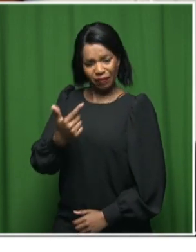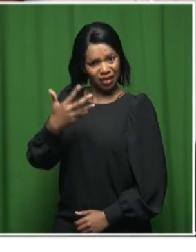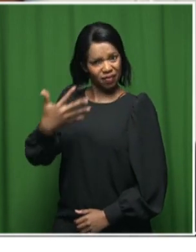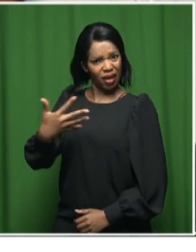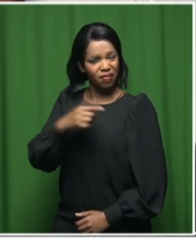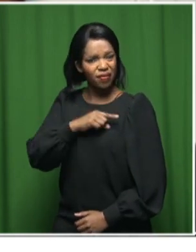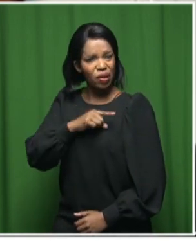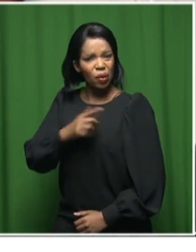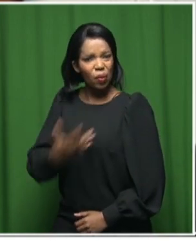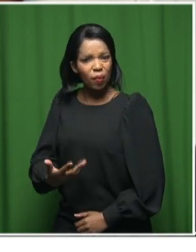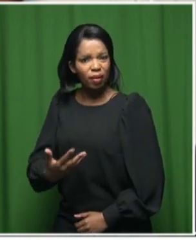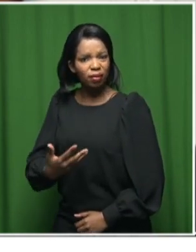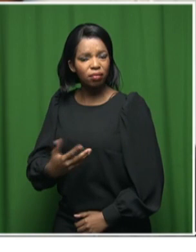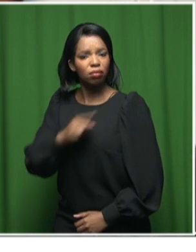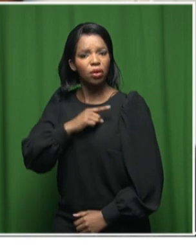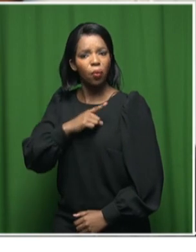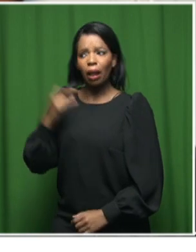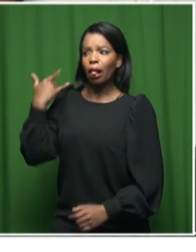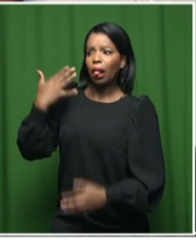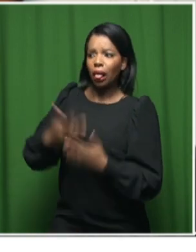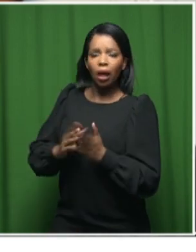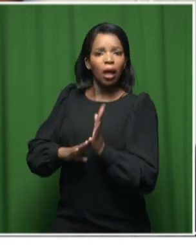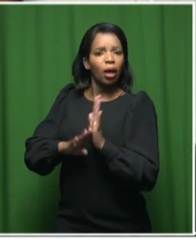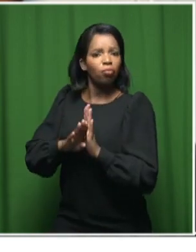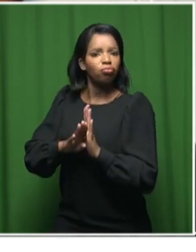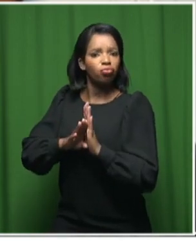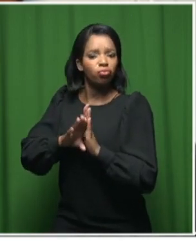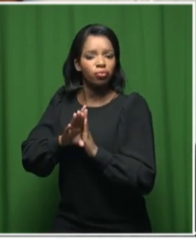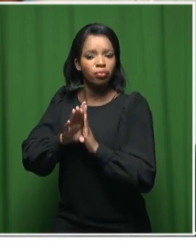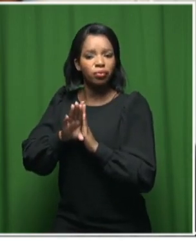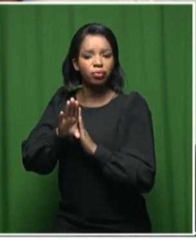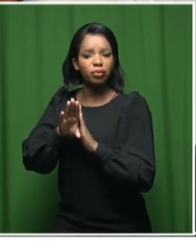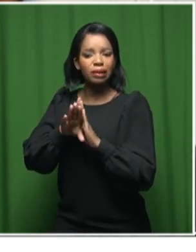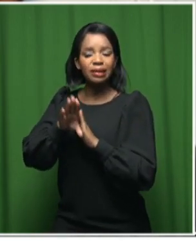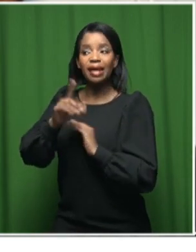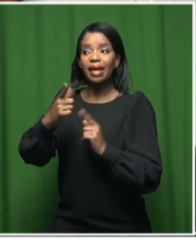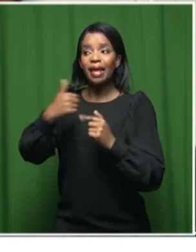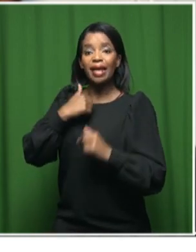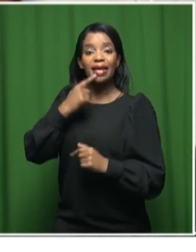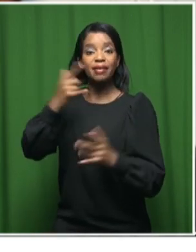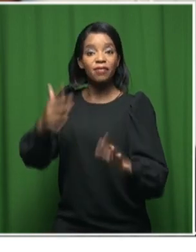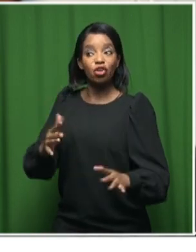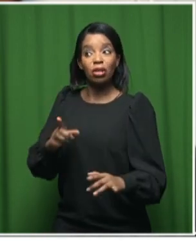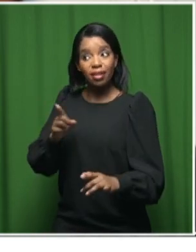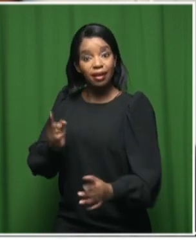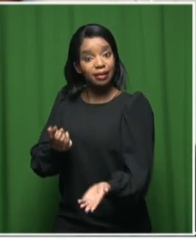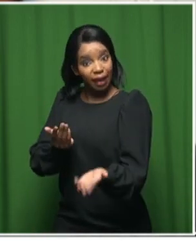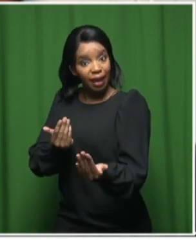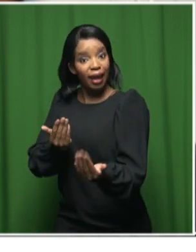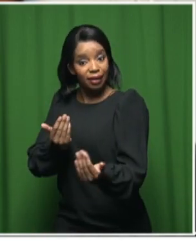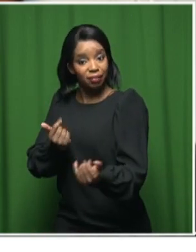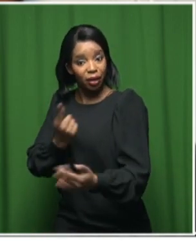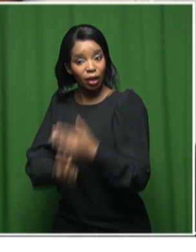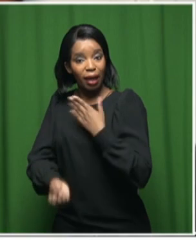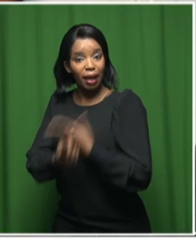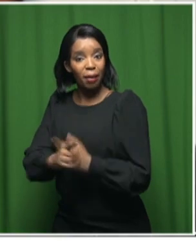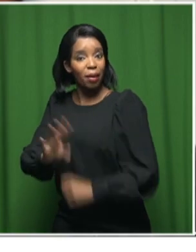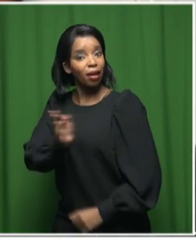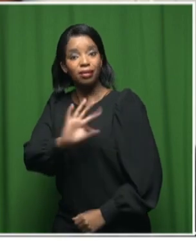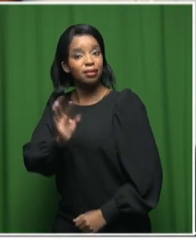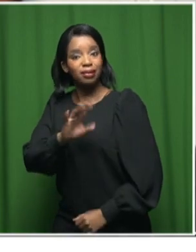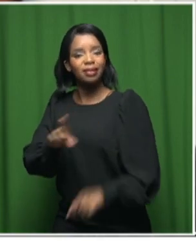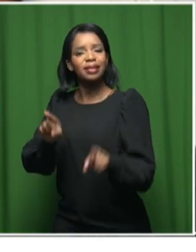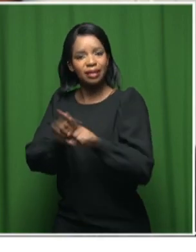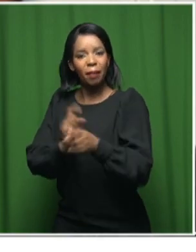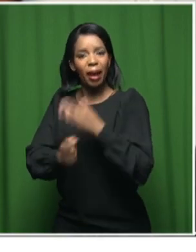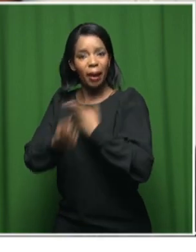we have been seeing these steady increases. As I said, this wasn't unexpected given what's happening elsewhere in the world as well. But